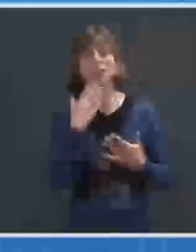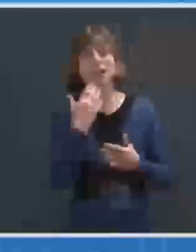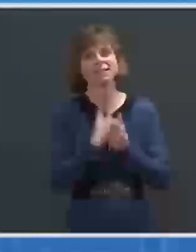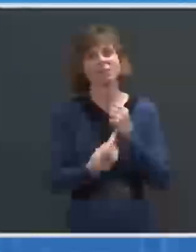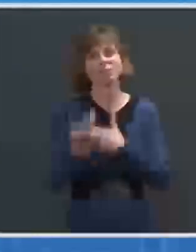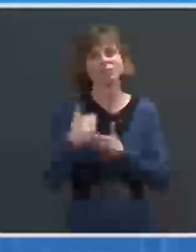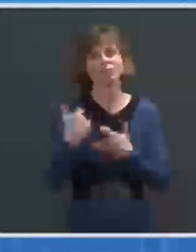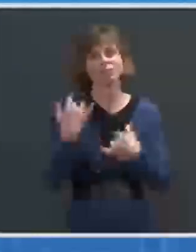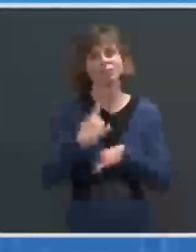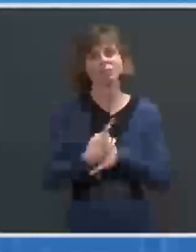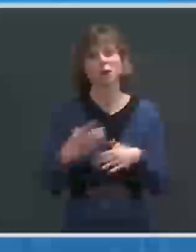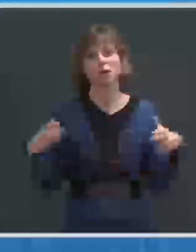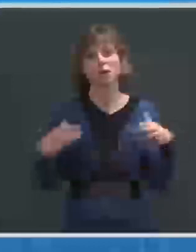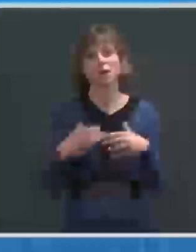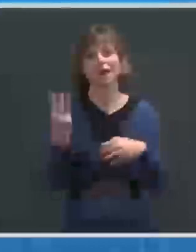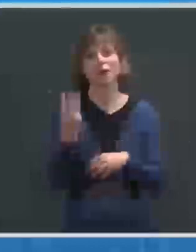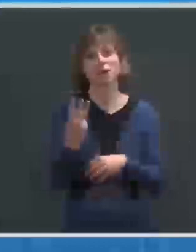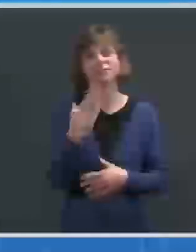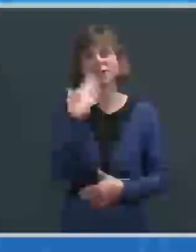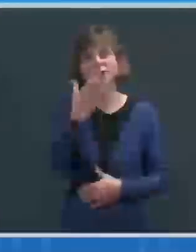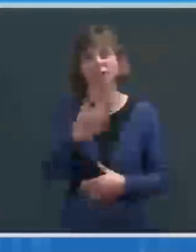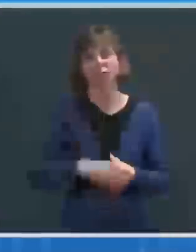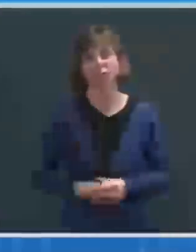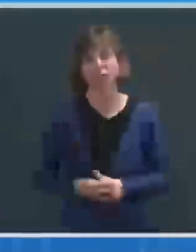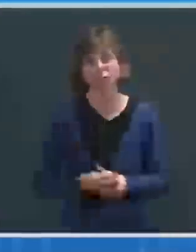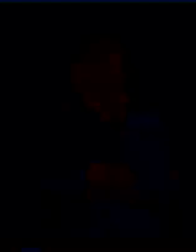Wednesday. Thank you.